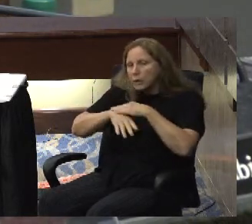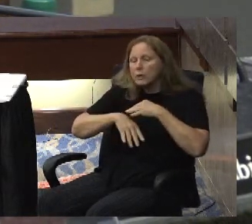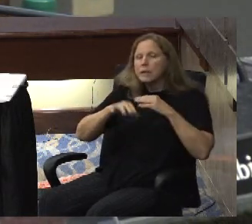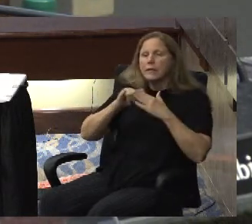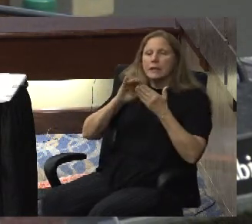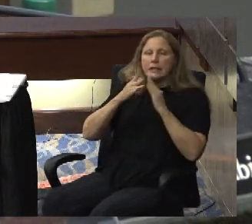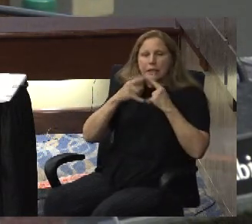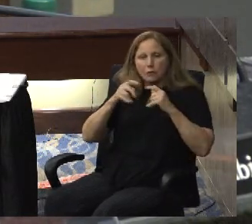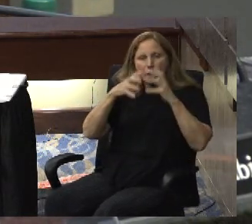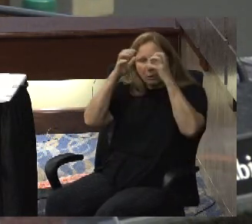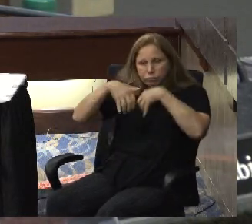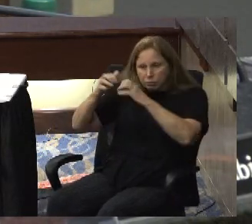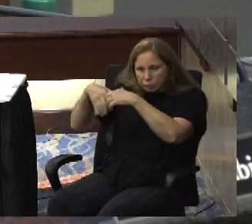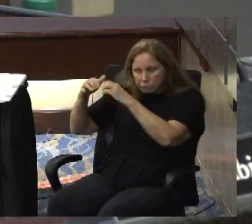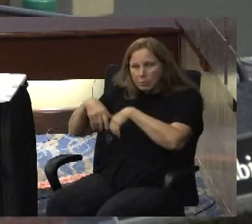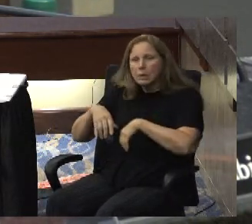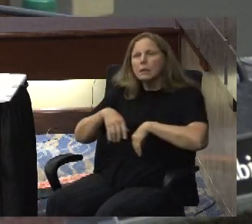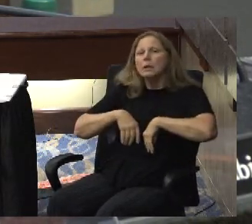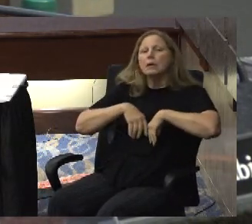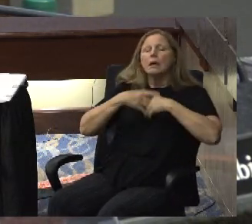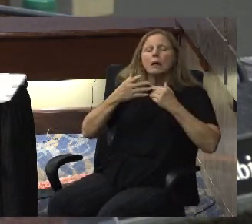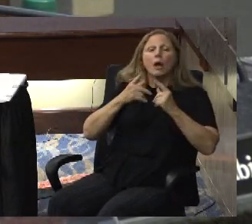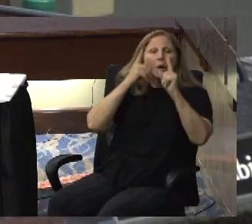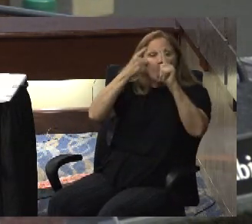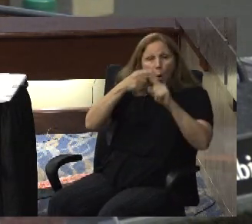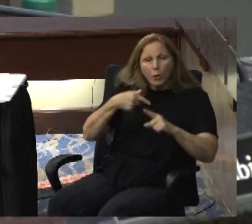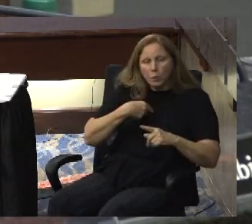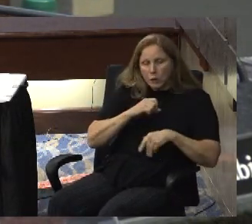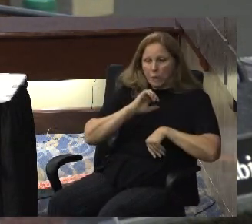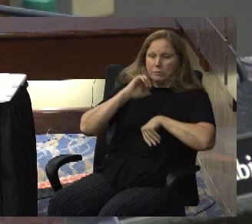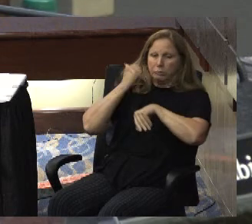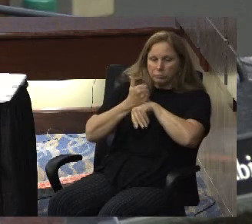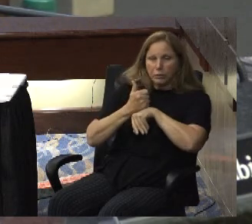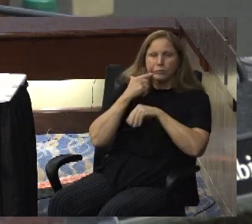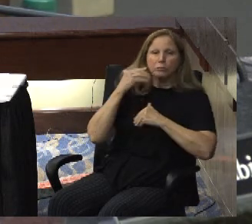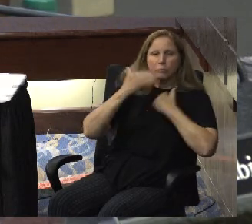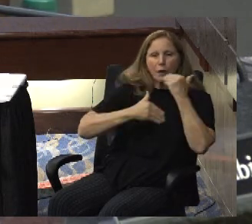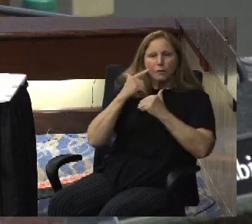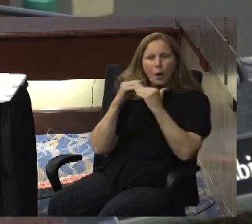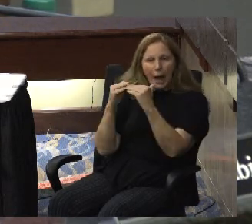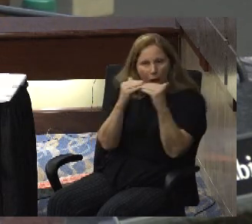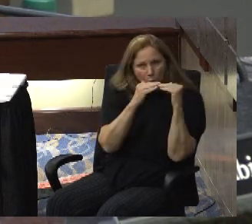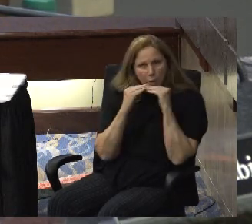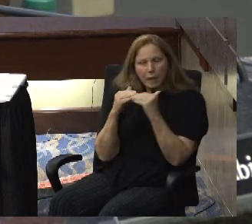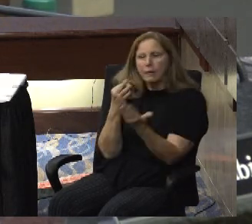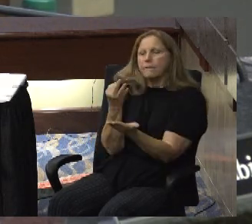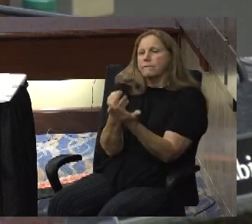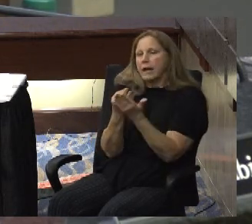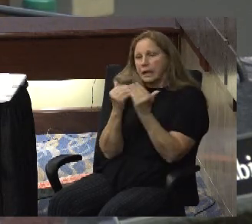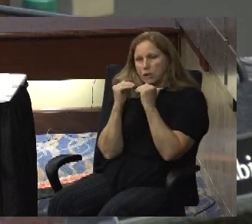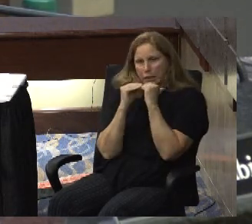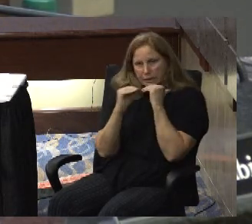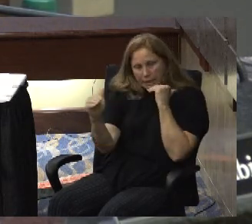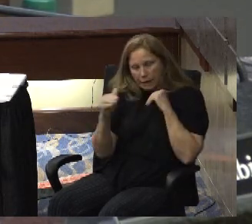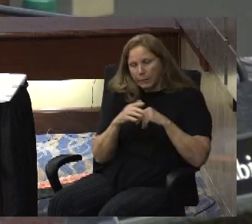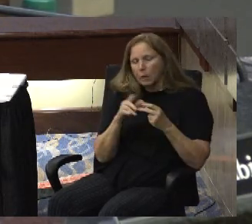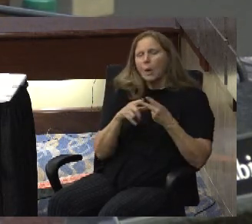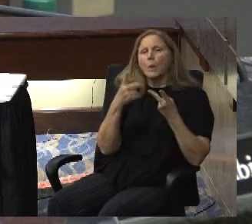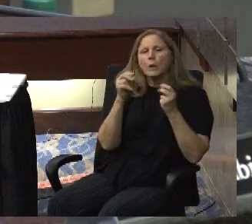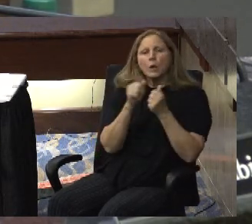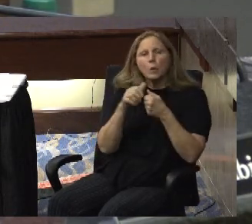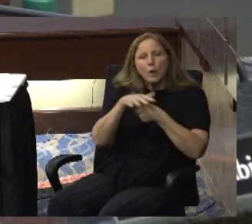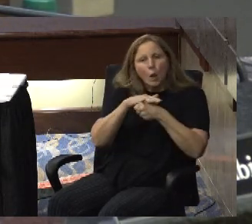break, the goals that we're trying to move as far as equity, being financially stable, what we're doing with our